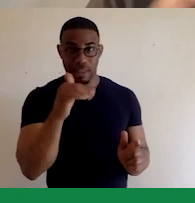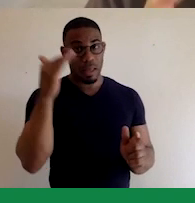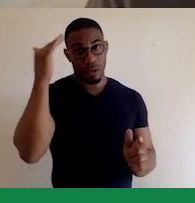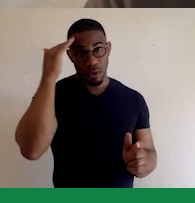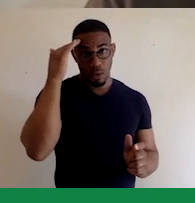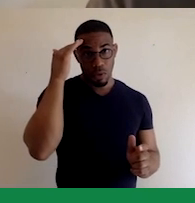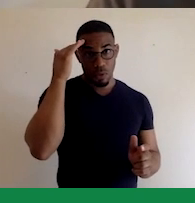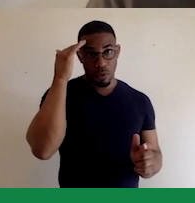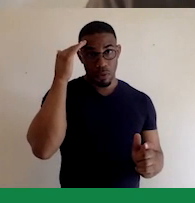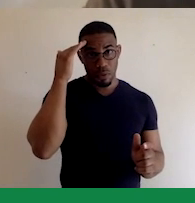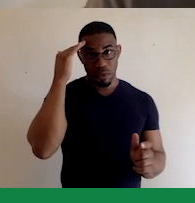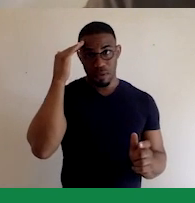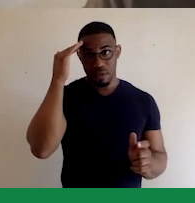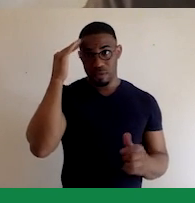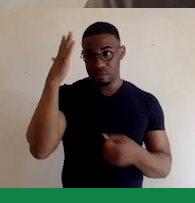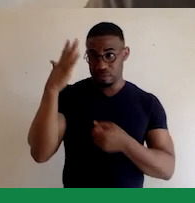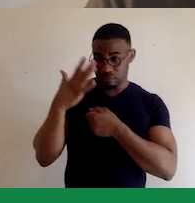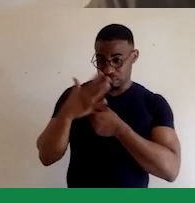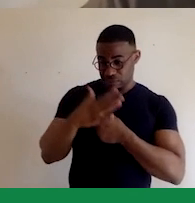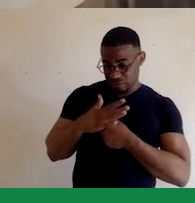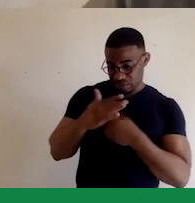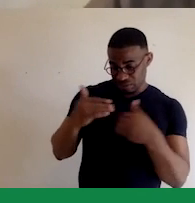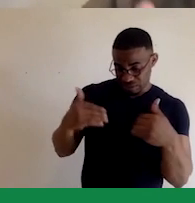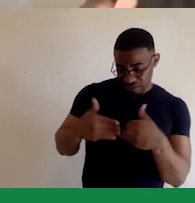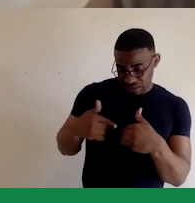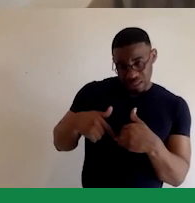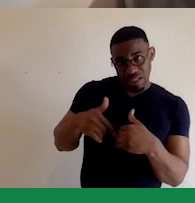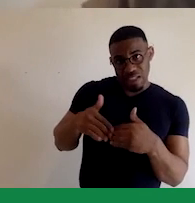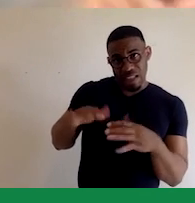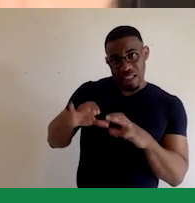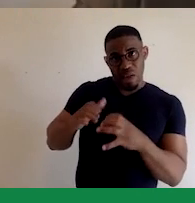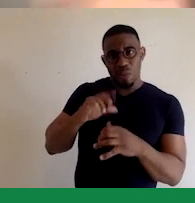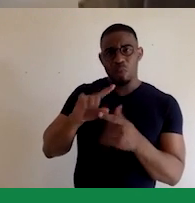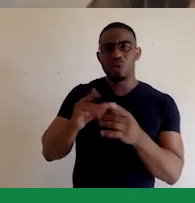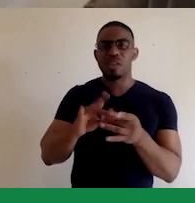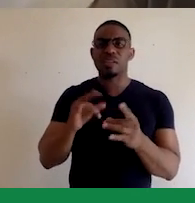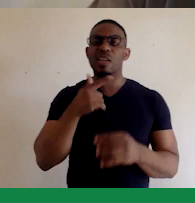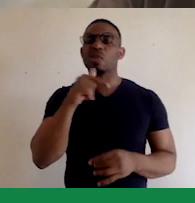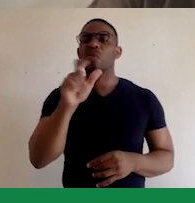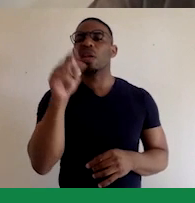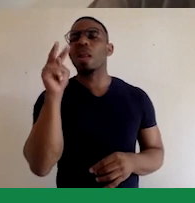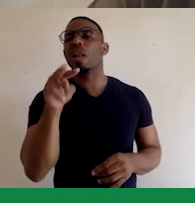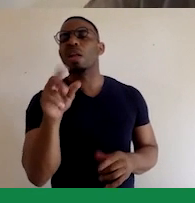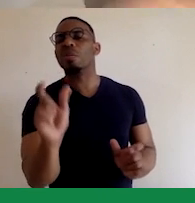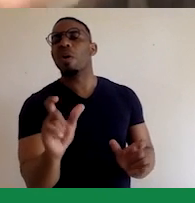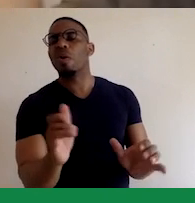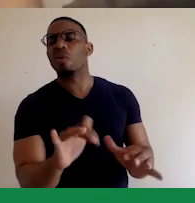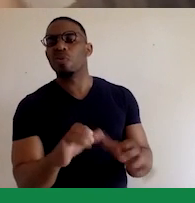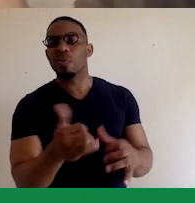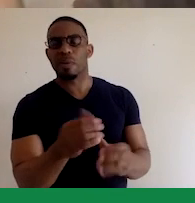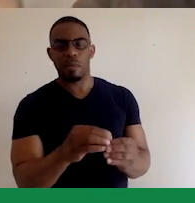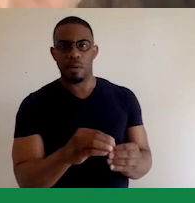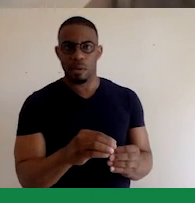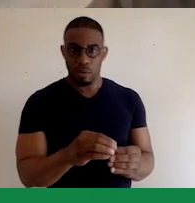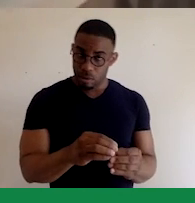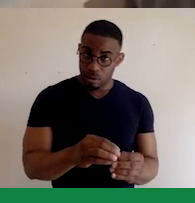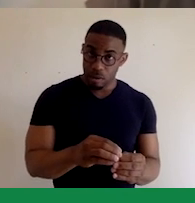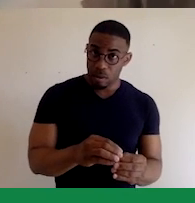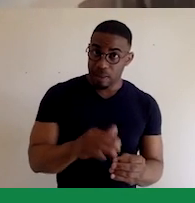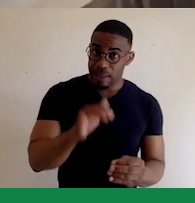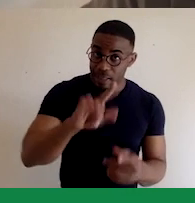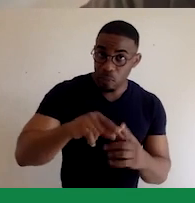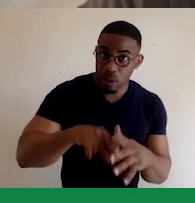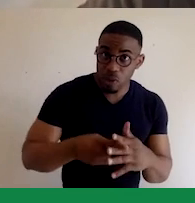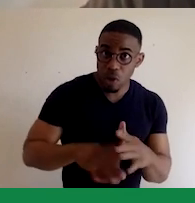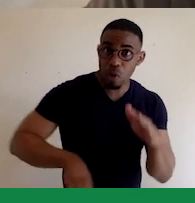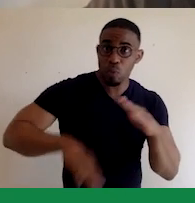know they're pigeonholed into this category. Once you start saying you don't need to look at the small goal anymore, raise it. That's when they